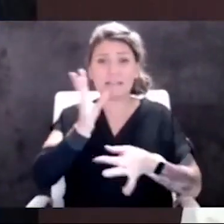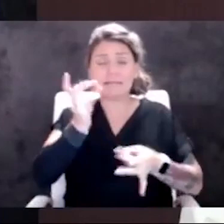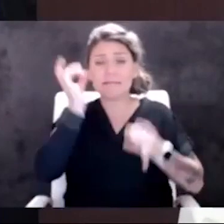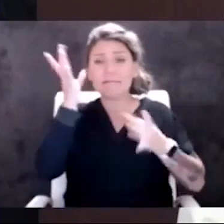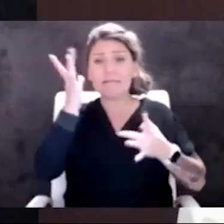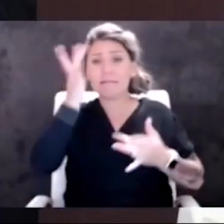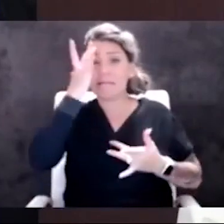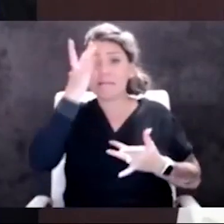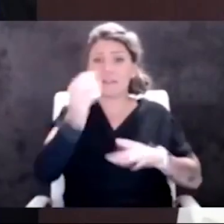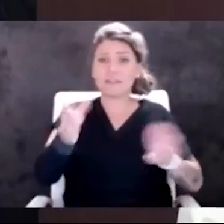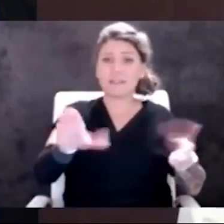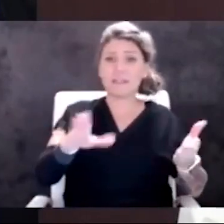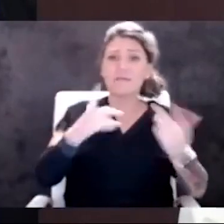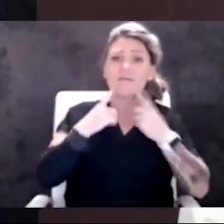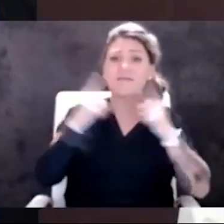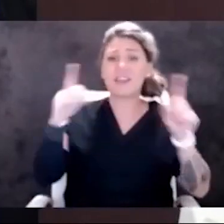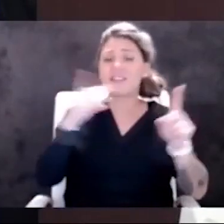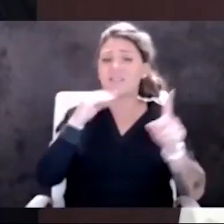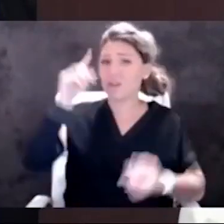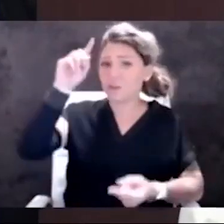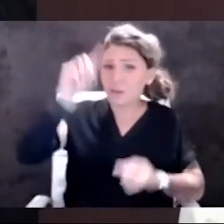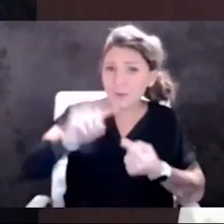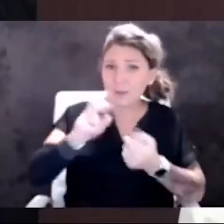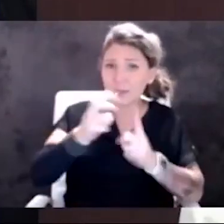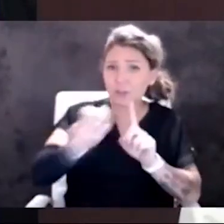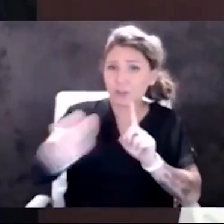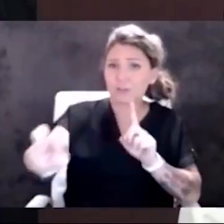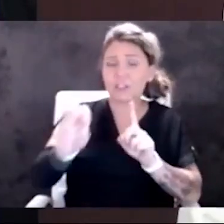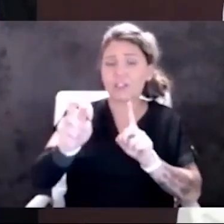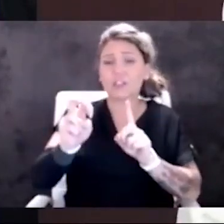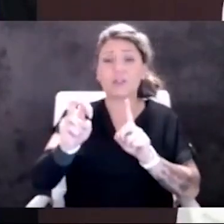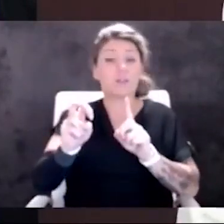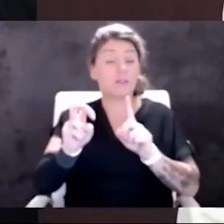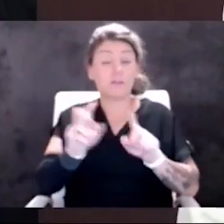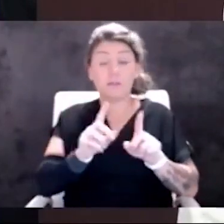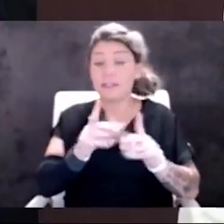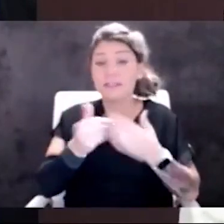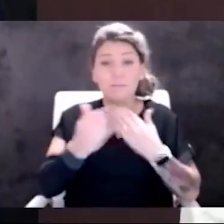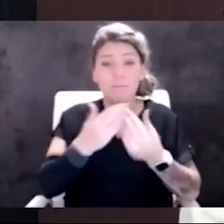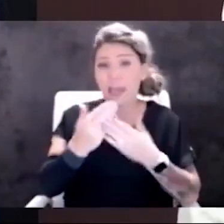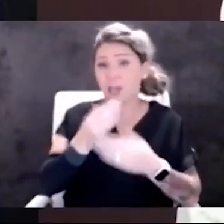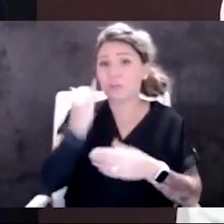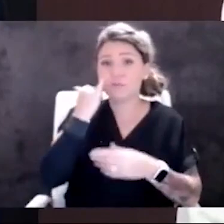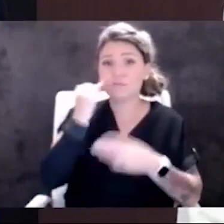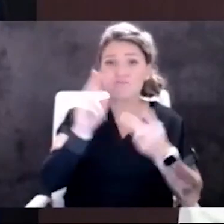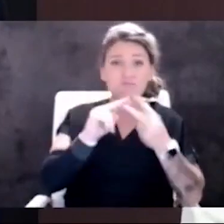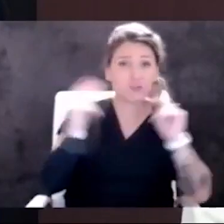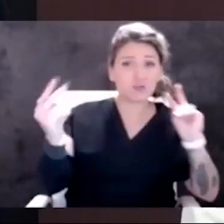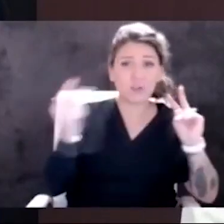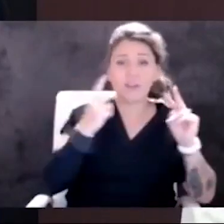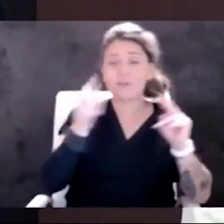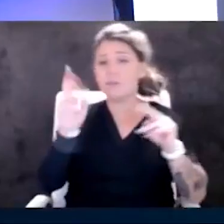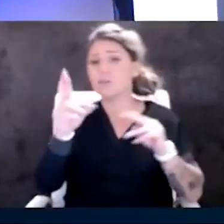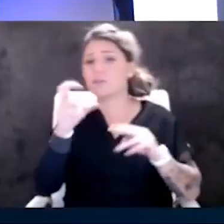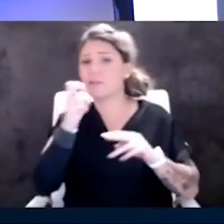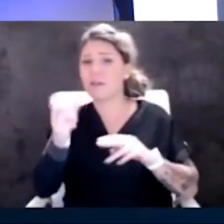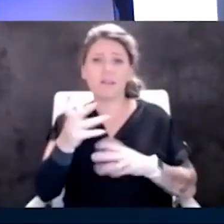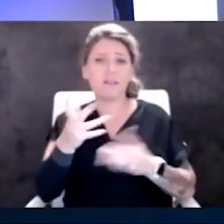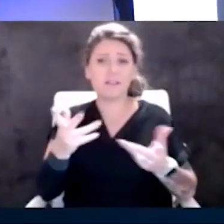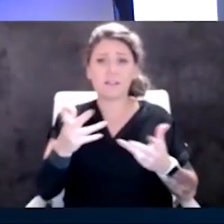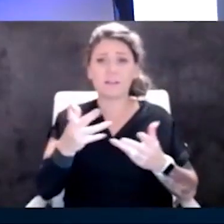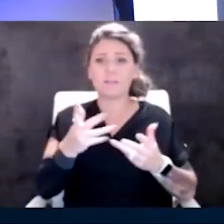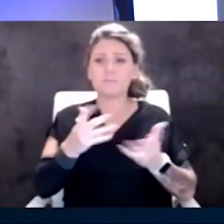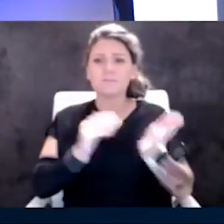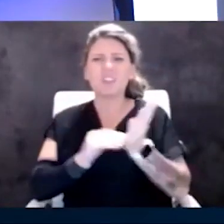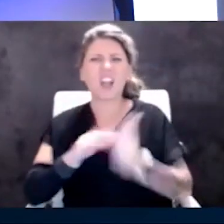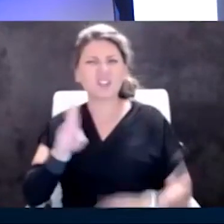They do reduce disease transmission, even with a Delta variant, and they reduce how long you're sick for. Dr. Brown, Dr. Brown, can I just